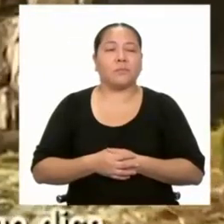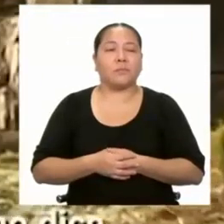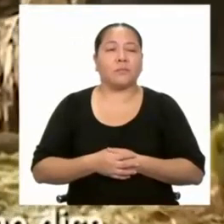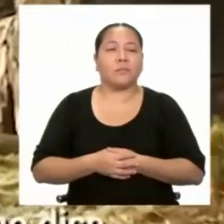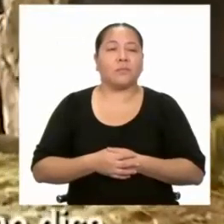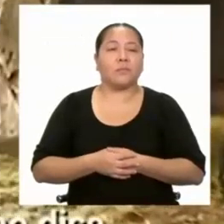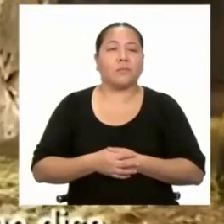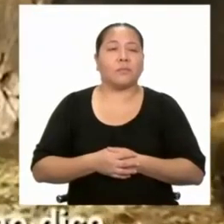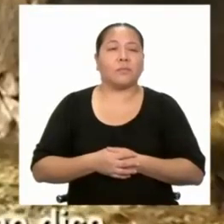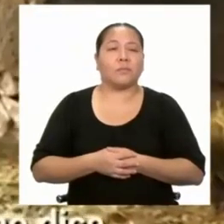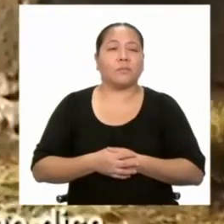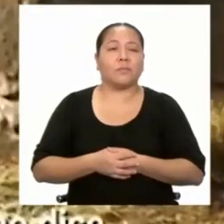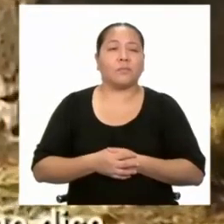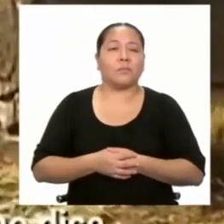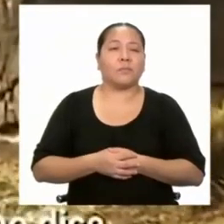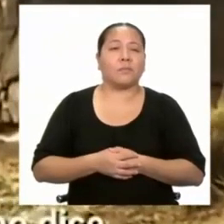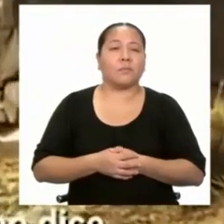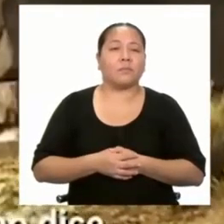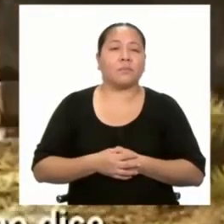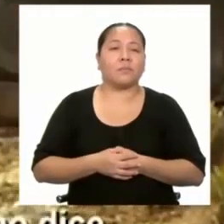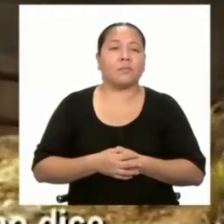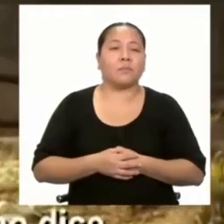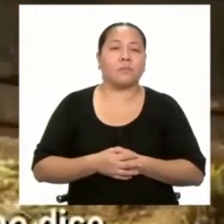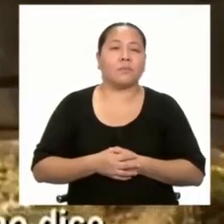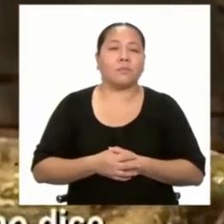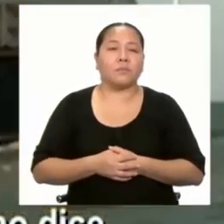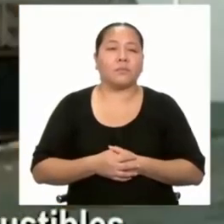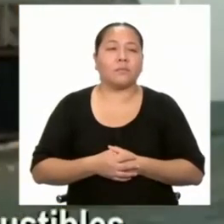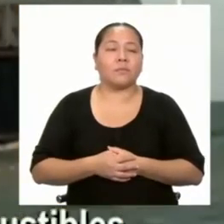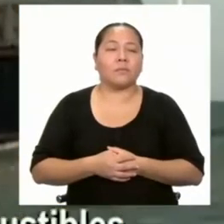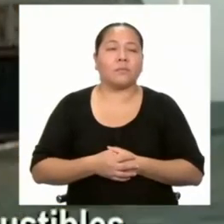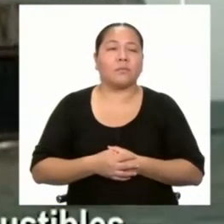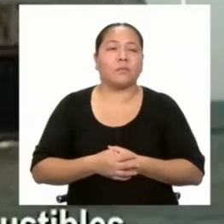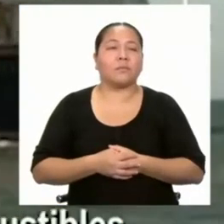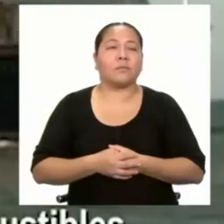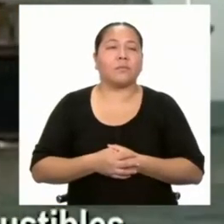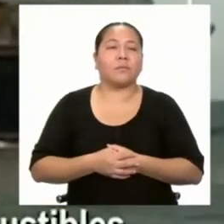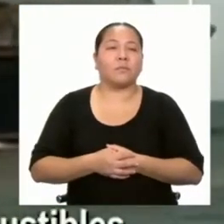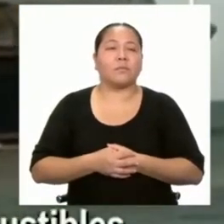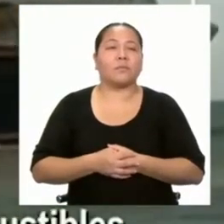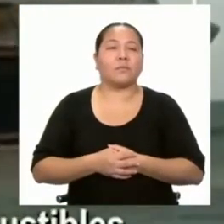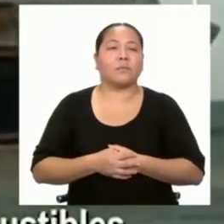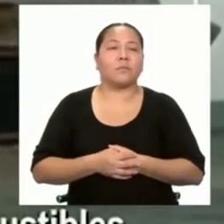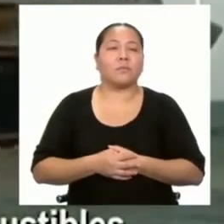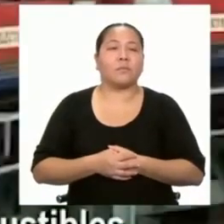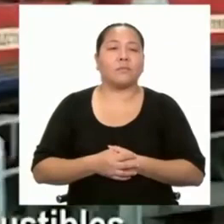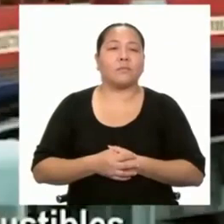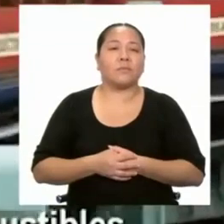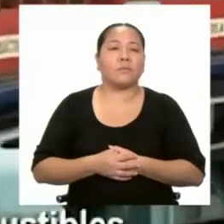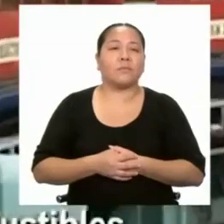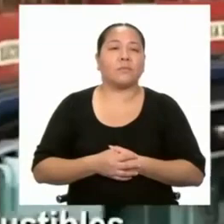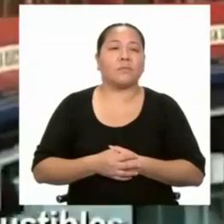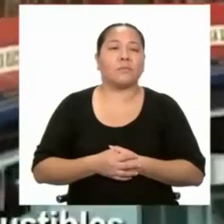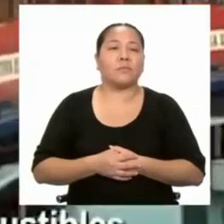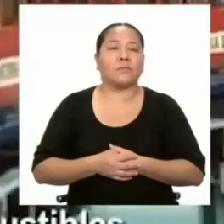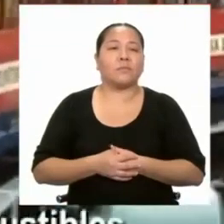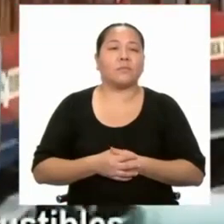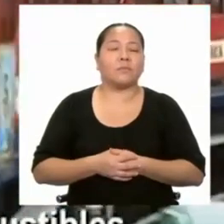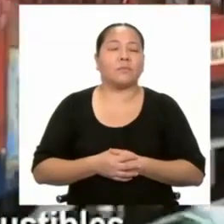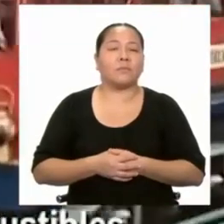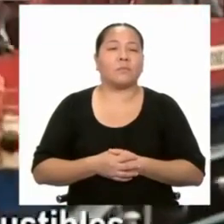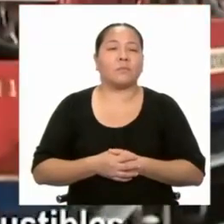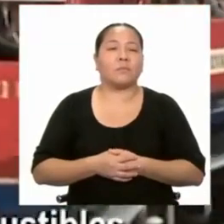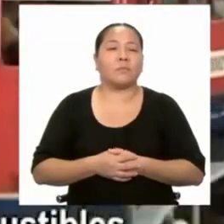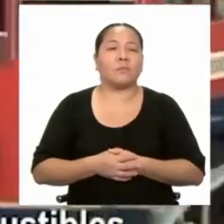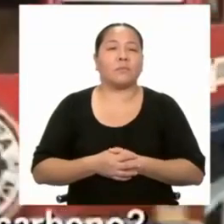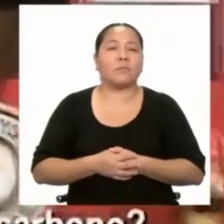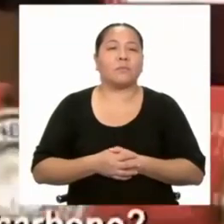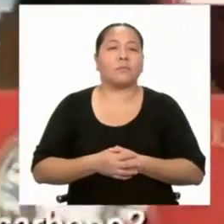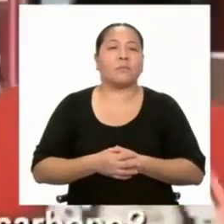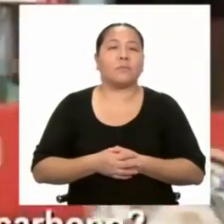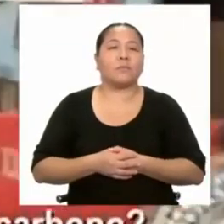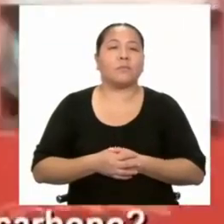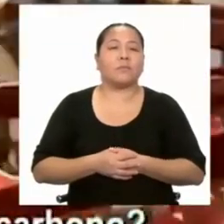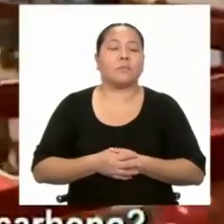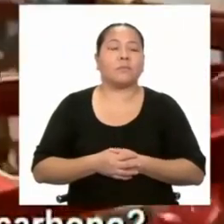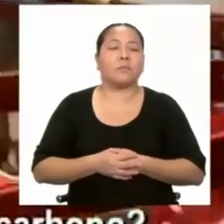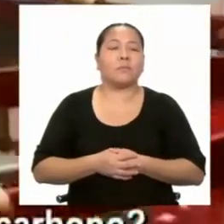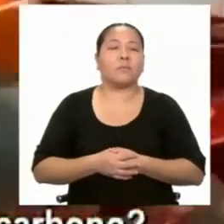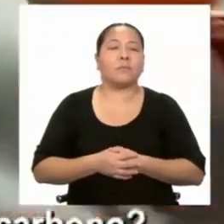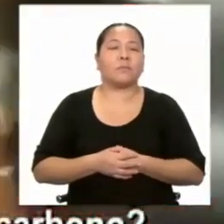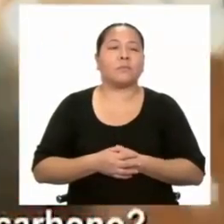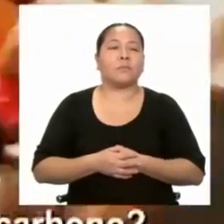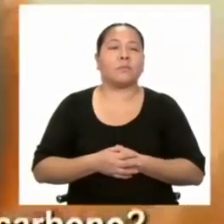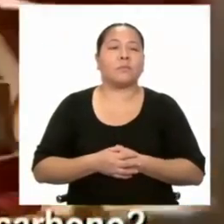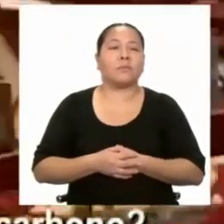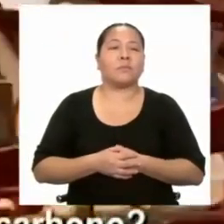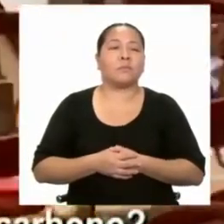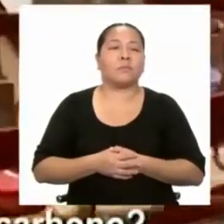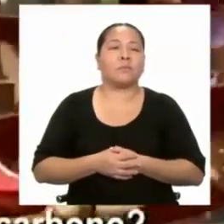is to have a really strong approach where you say, okay, first, we have to reduce our use of fuels. Second, you